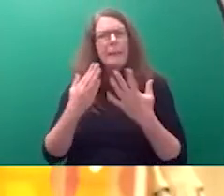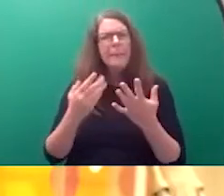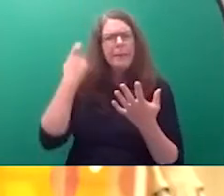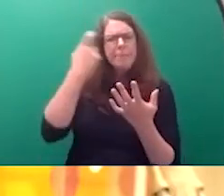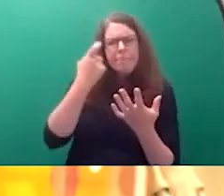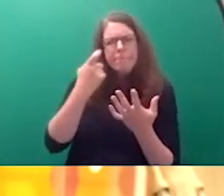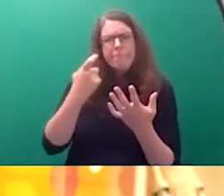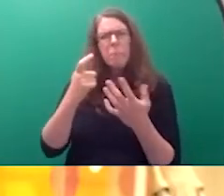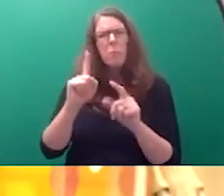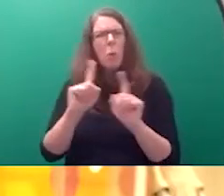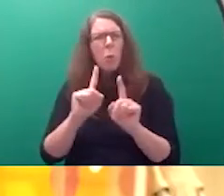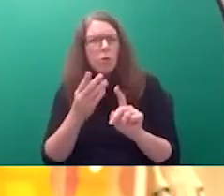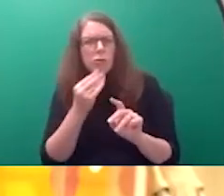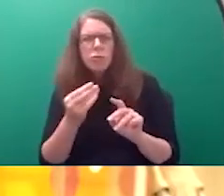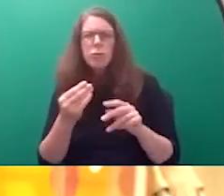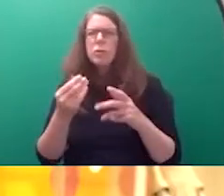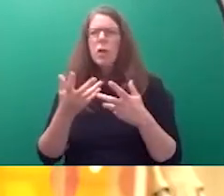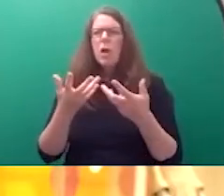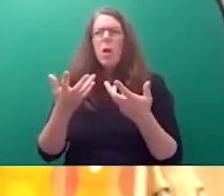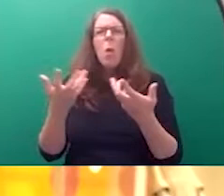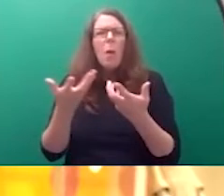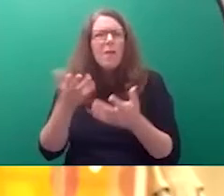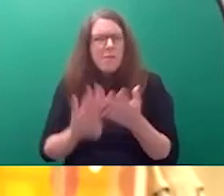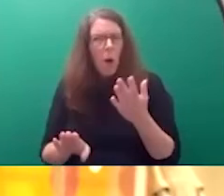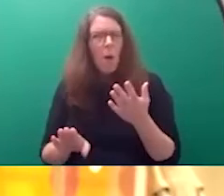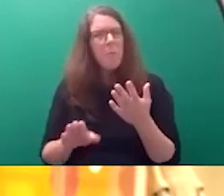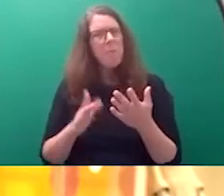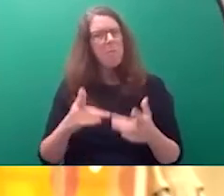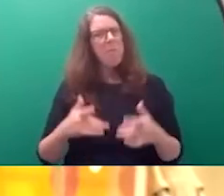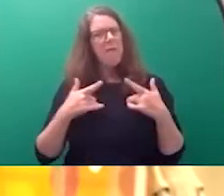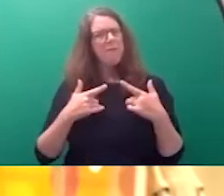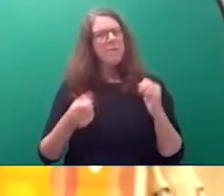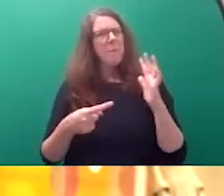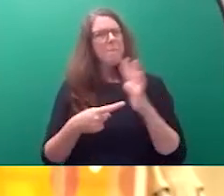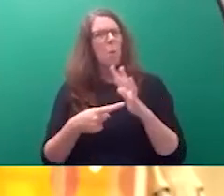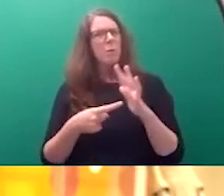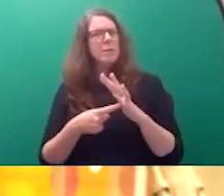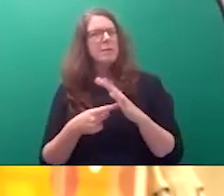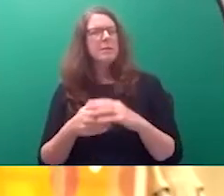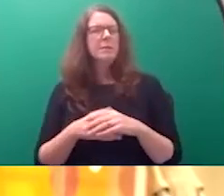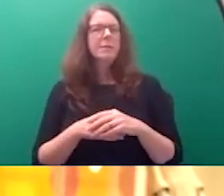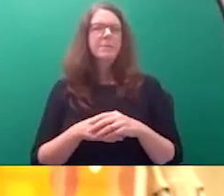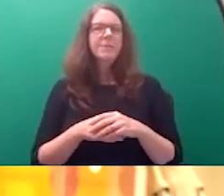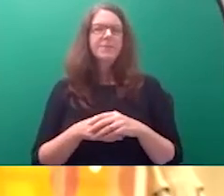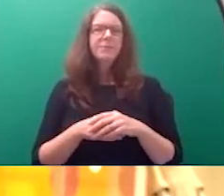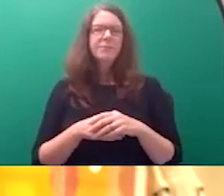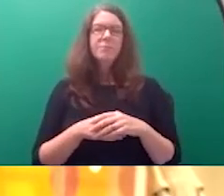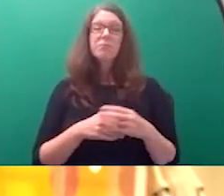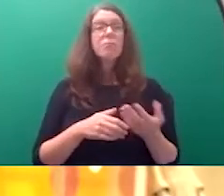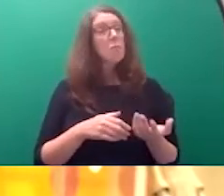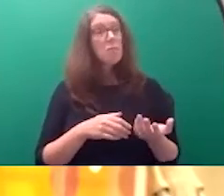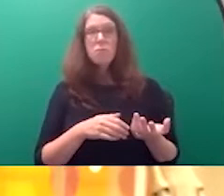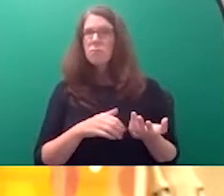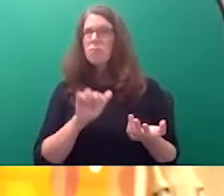that, communicate that and to share the love of that. You know, I think that's really important. Oh, no, absolutely. And I